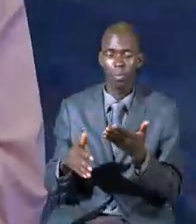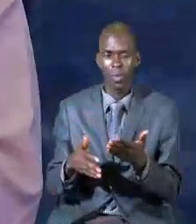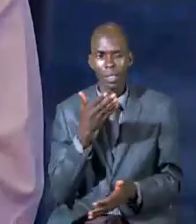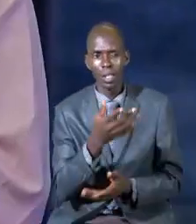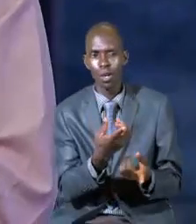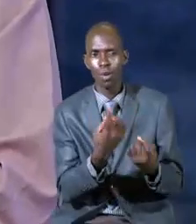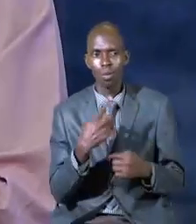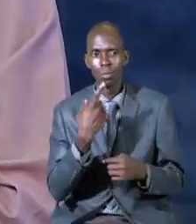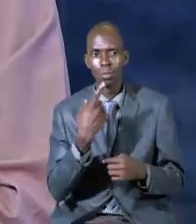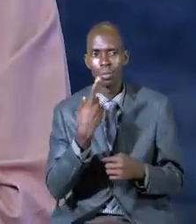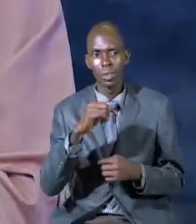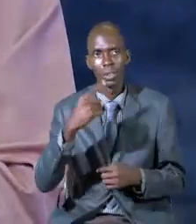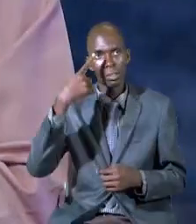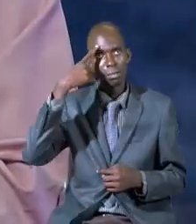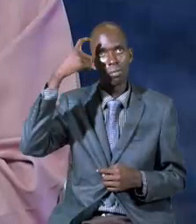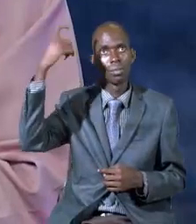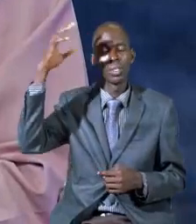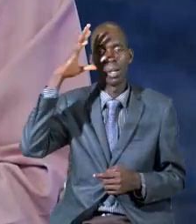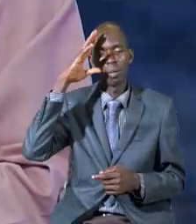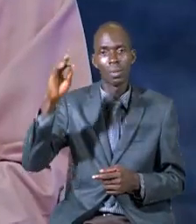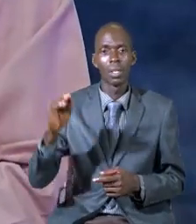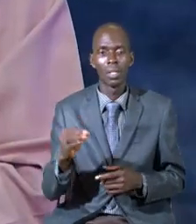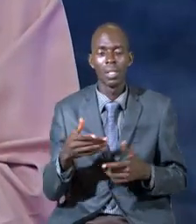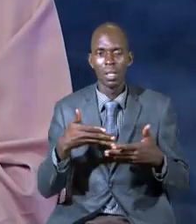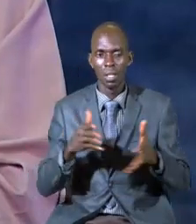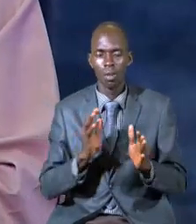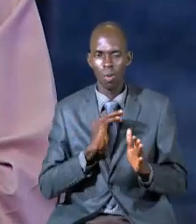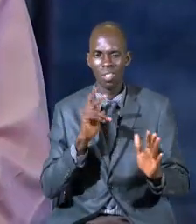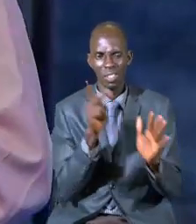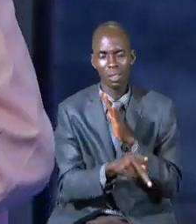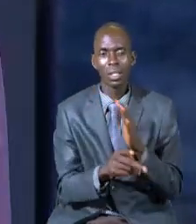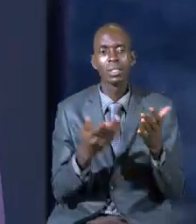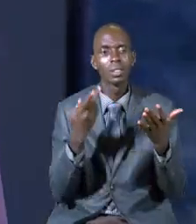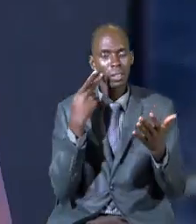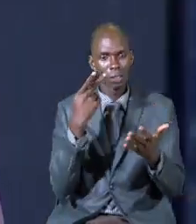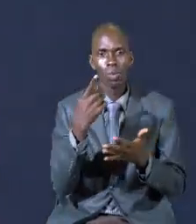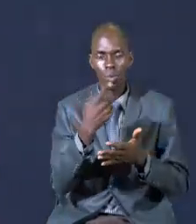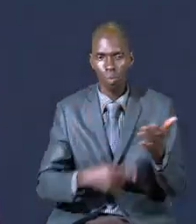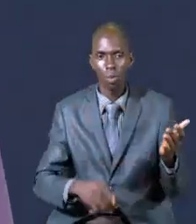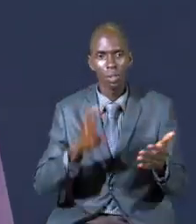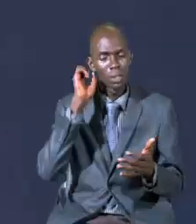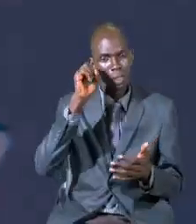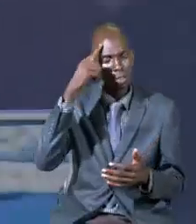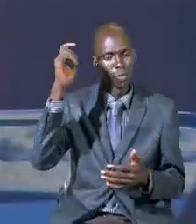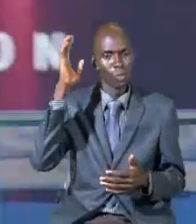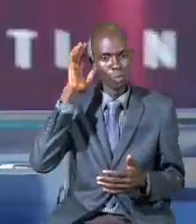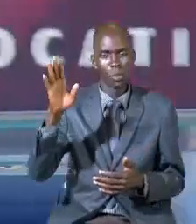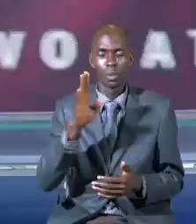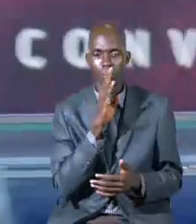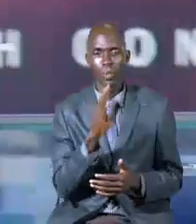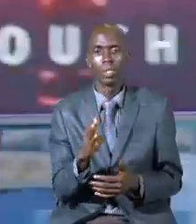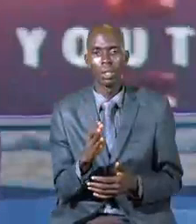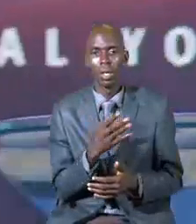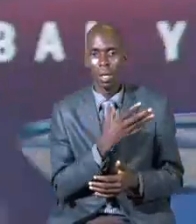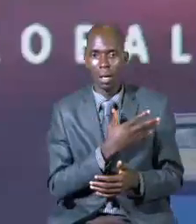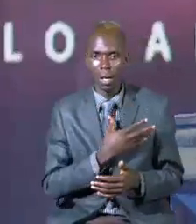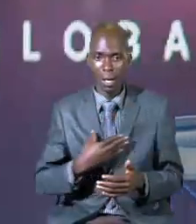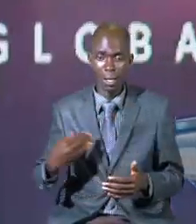him and see what will become of his dream. And then he was coming, and he went